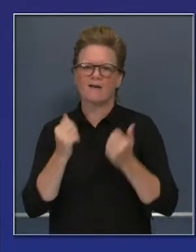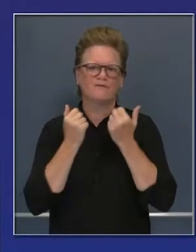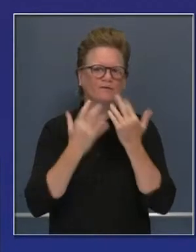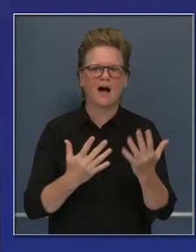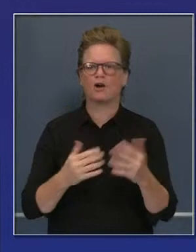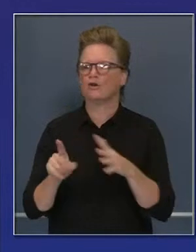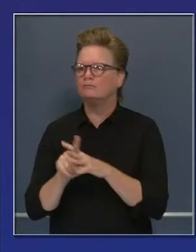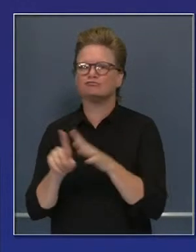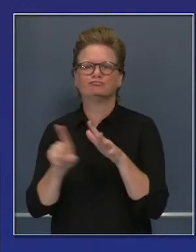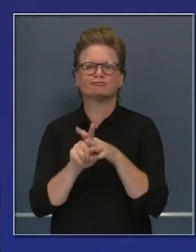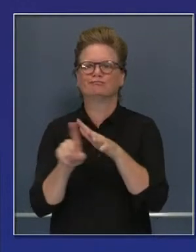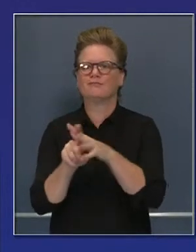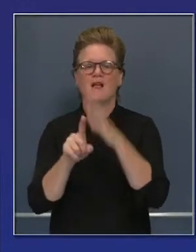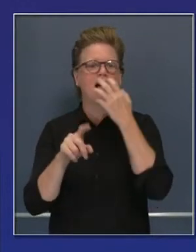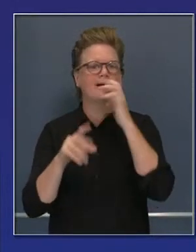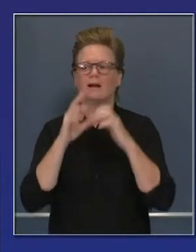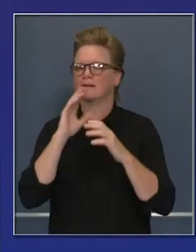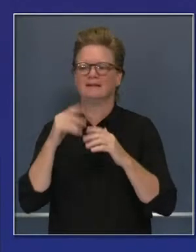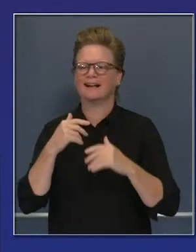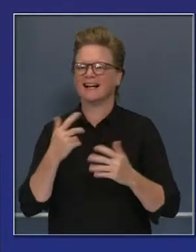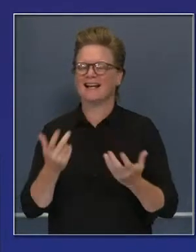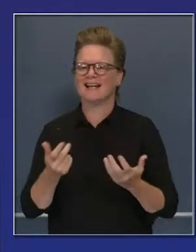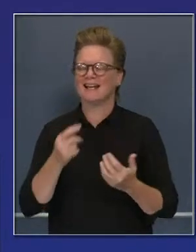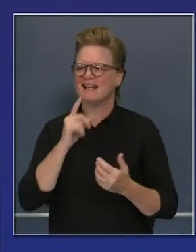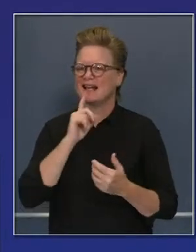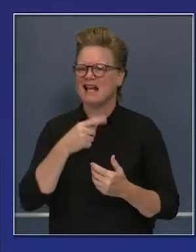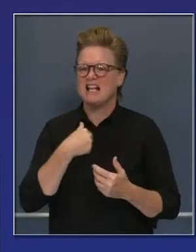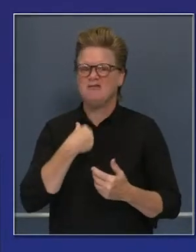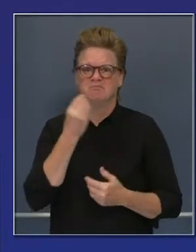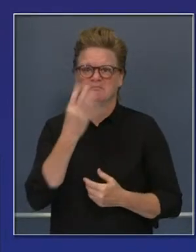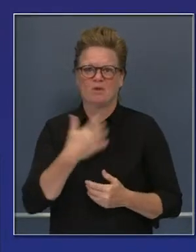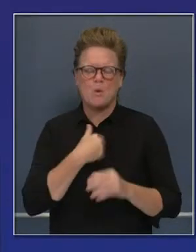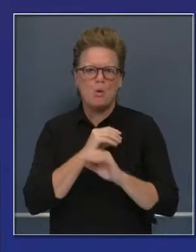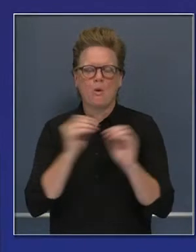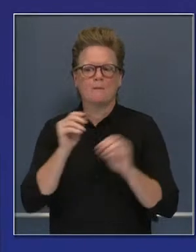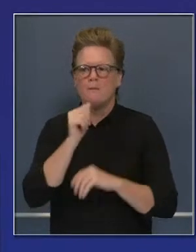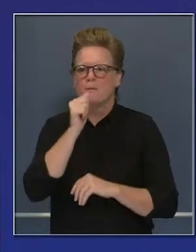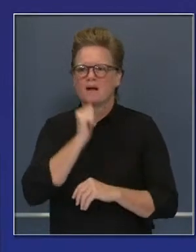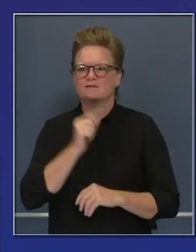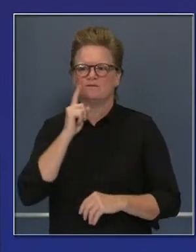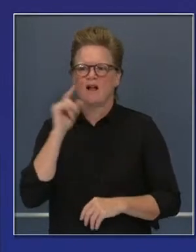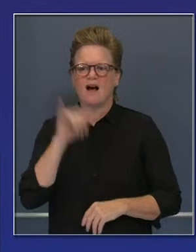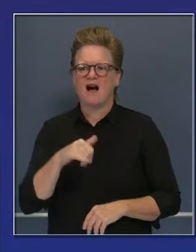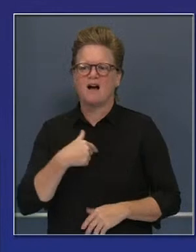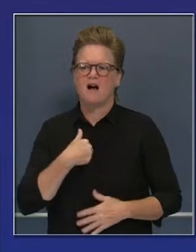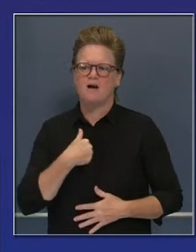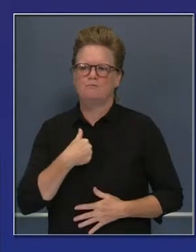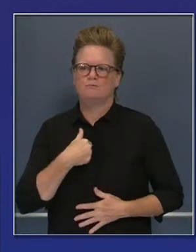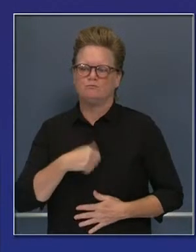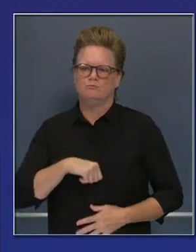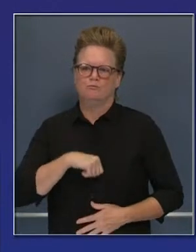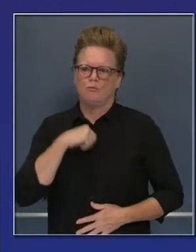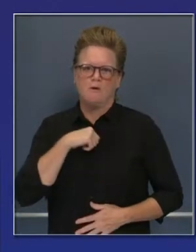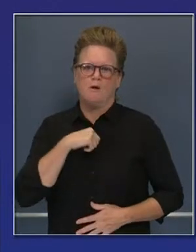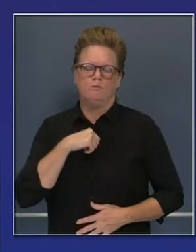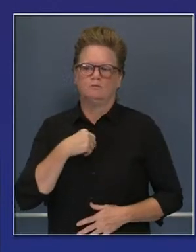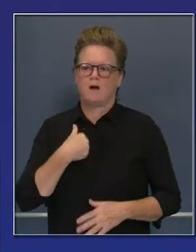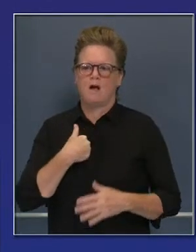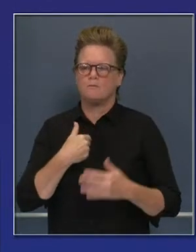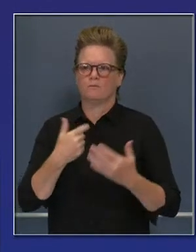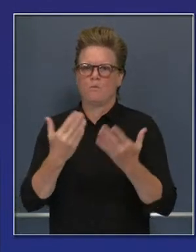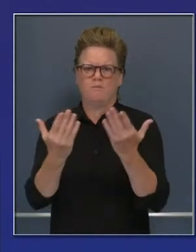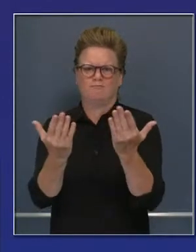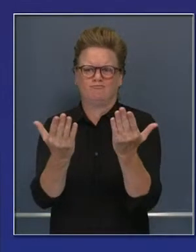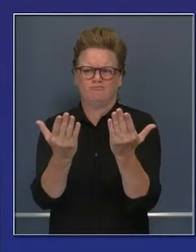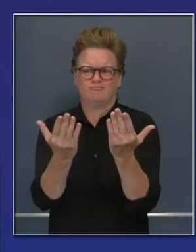say this lovingly, not as an ideologue, but as someone who prides himself on being open to argument, interested in evidence, but